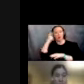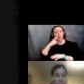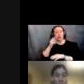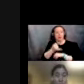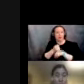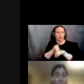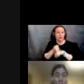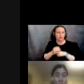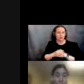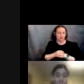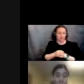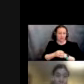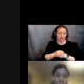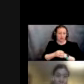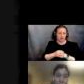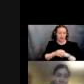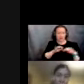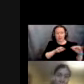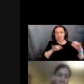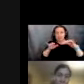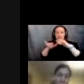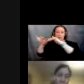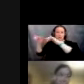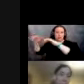onto the mainland, incidentally.